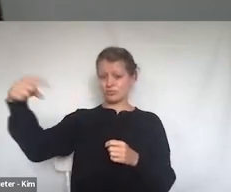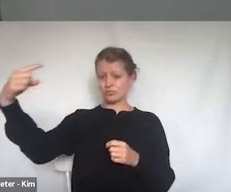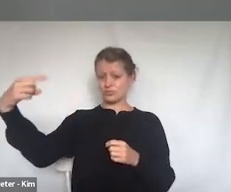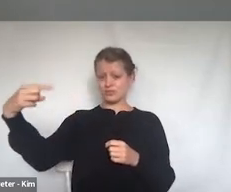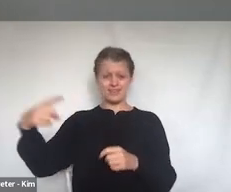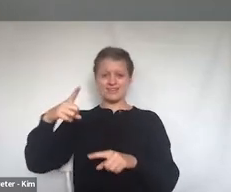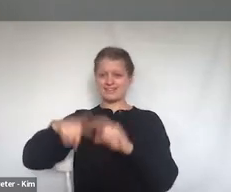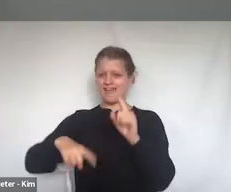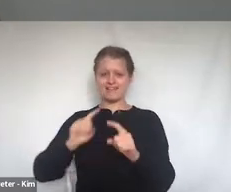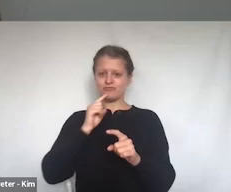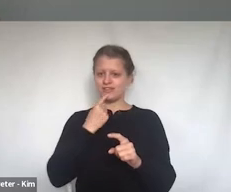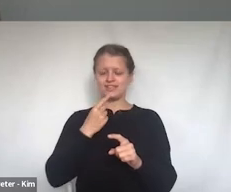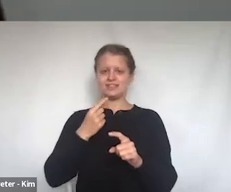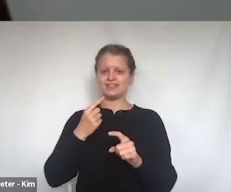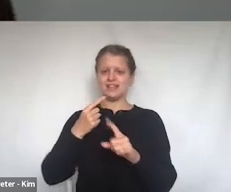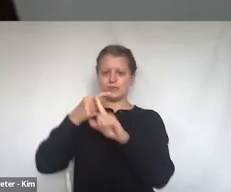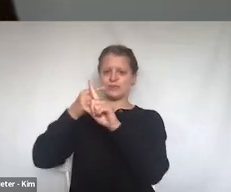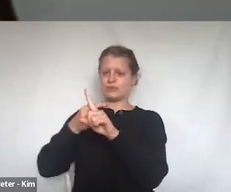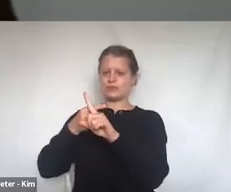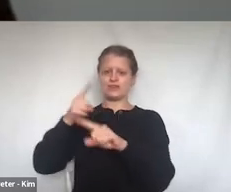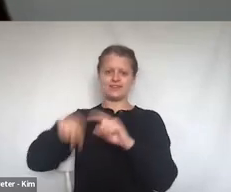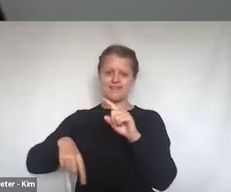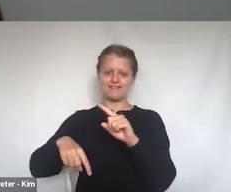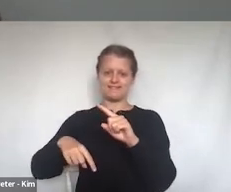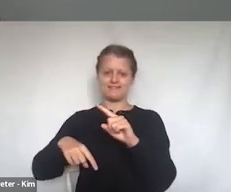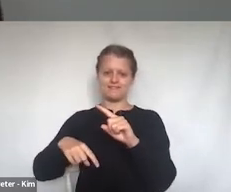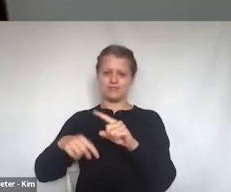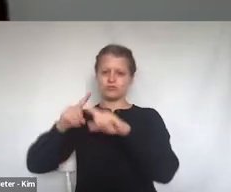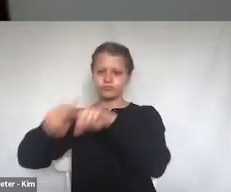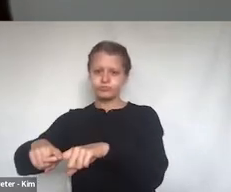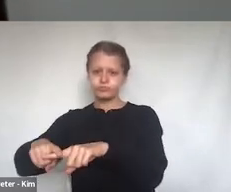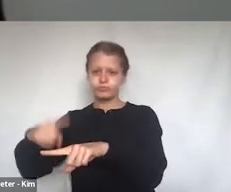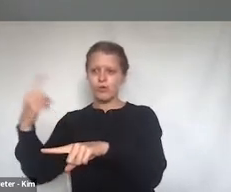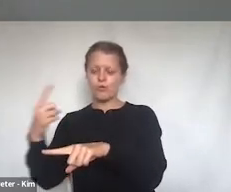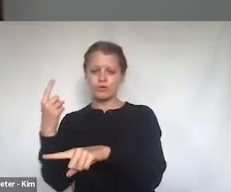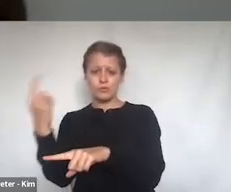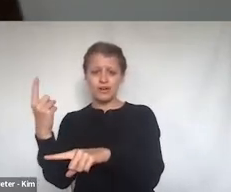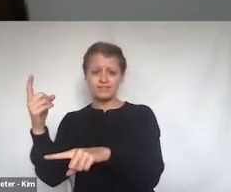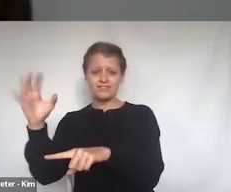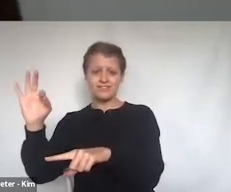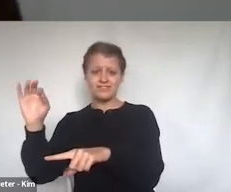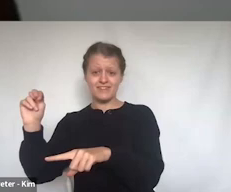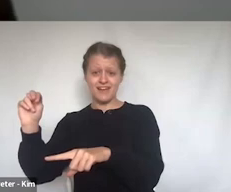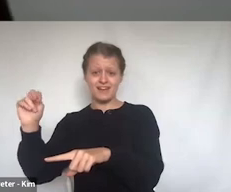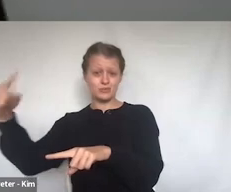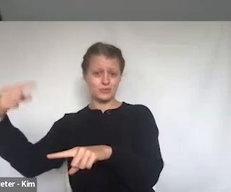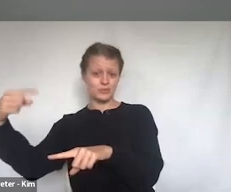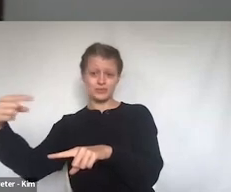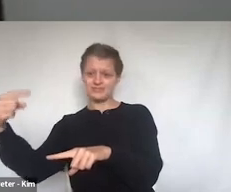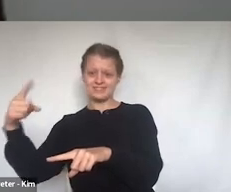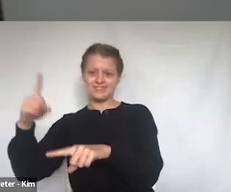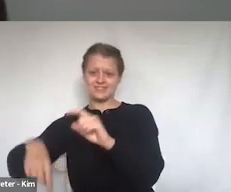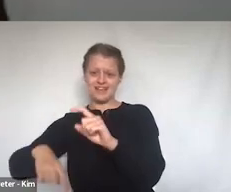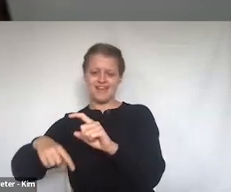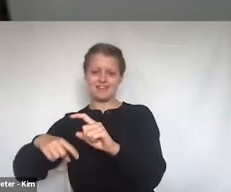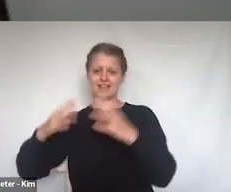be your primary cooling method. It's good for moving air around, but it